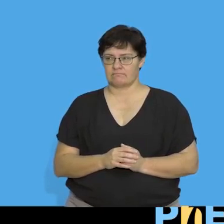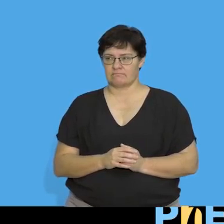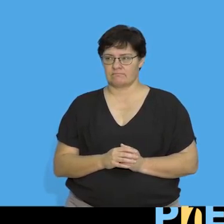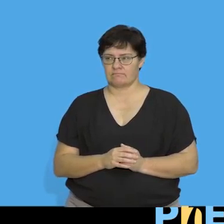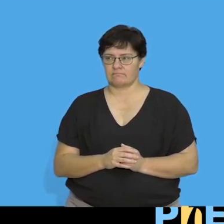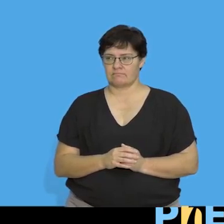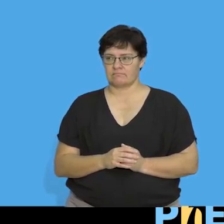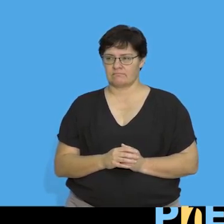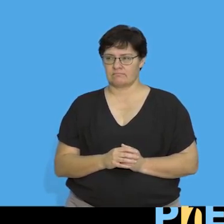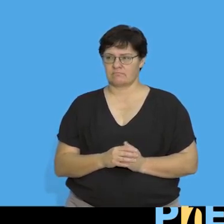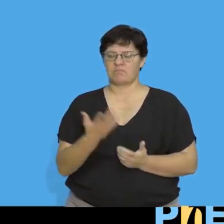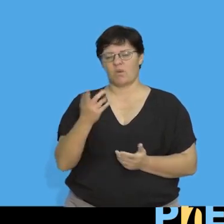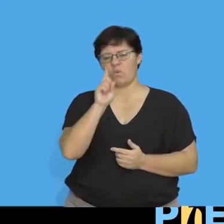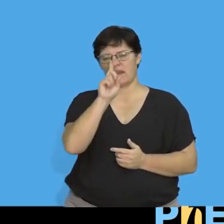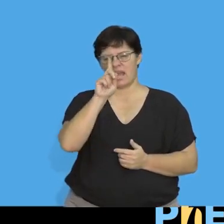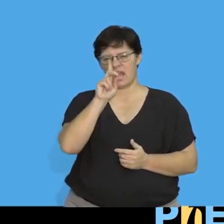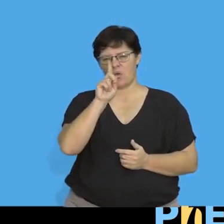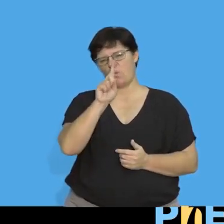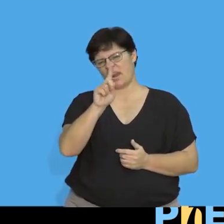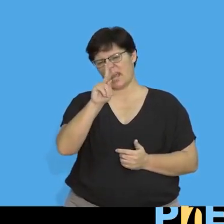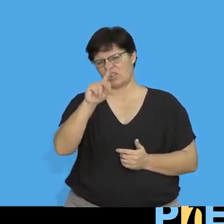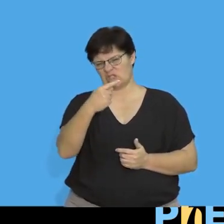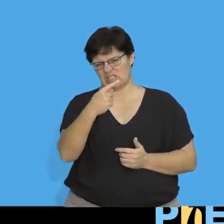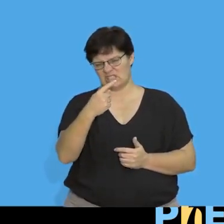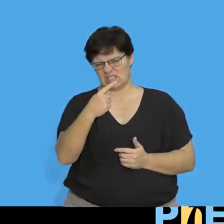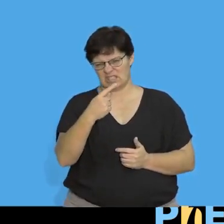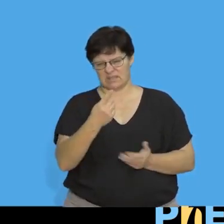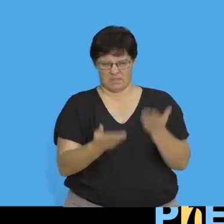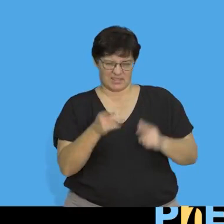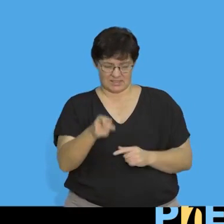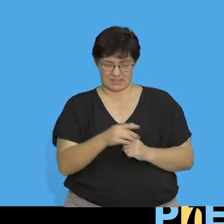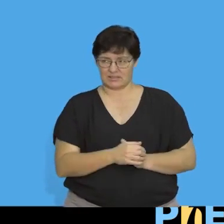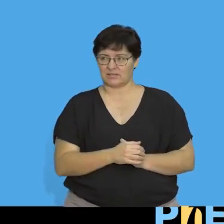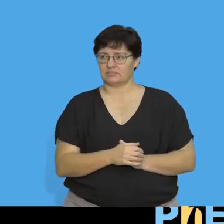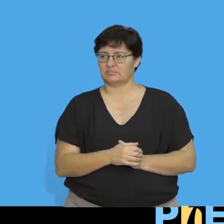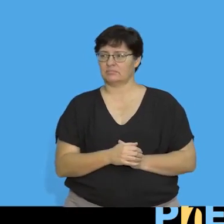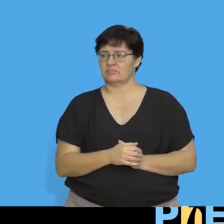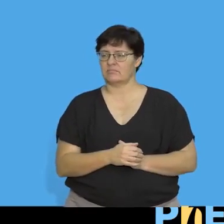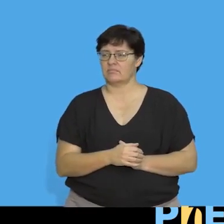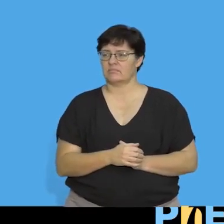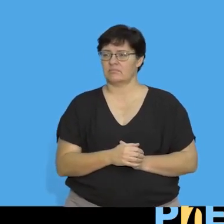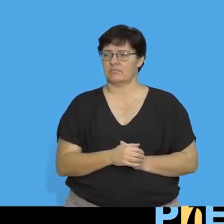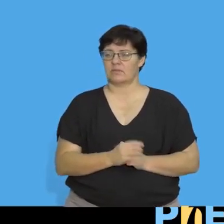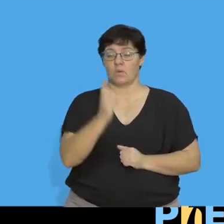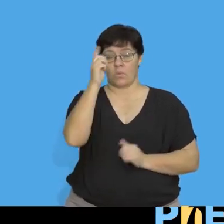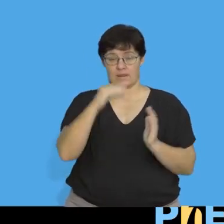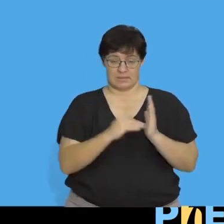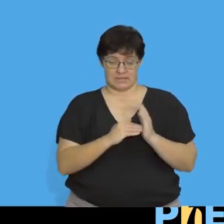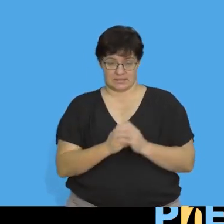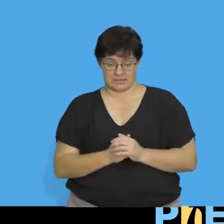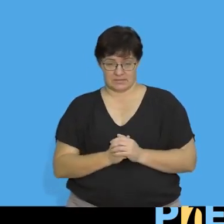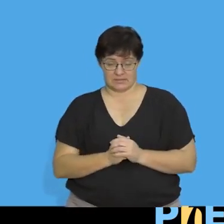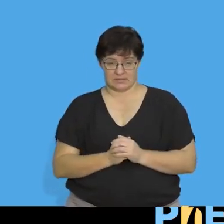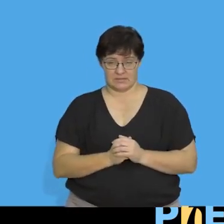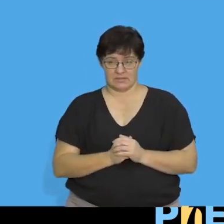the mass at 1 kilogram, just to make it nice and round. And let's take that to 1 meter.